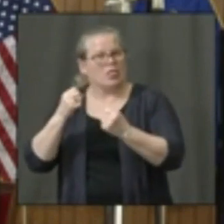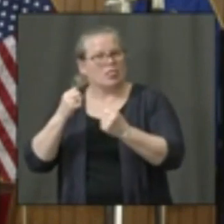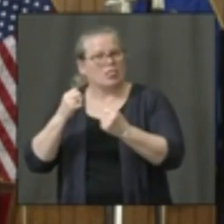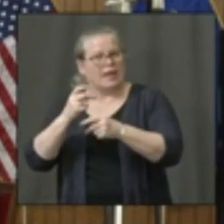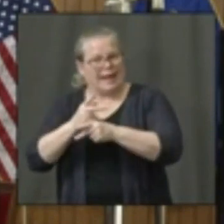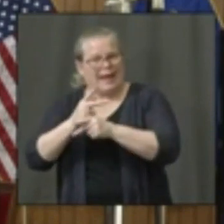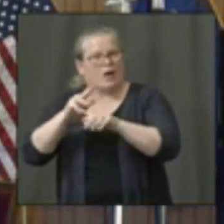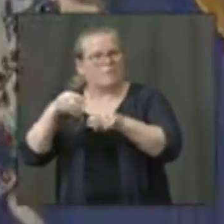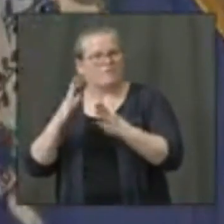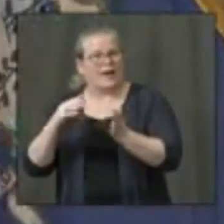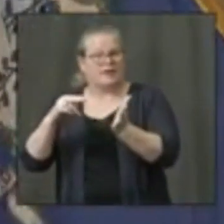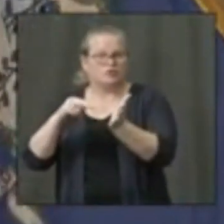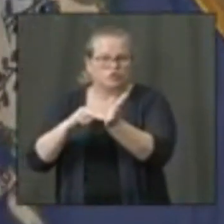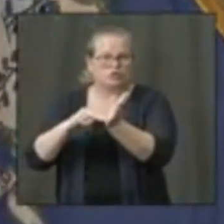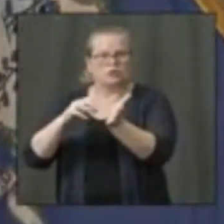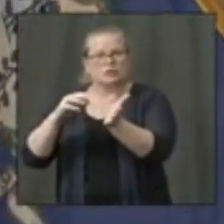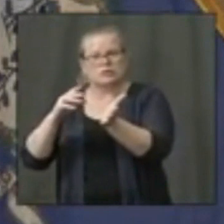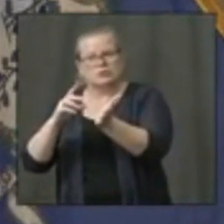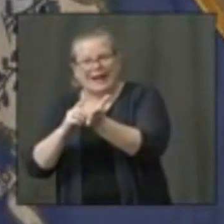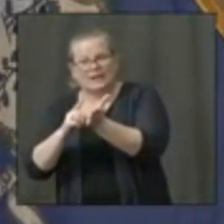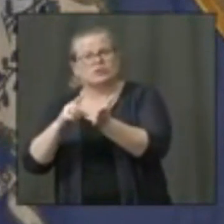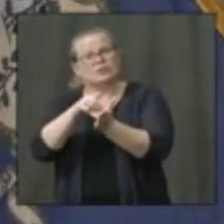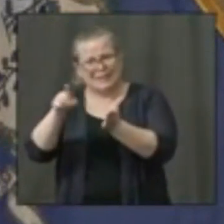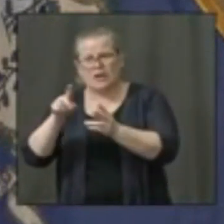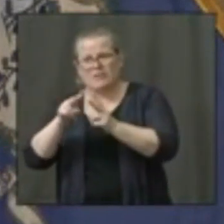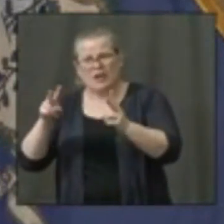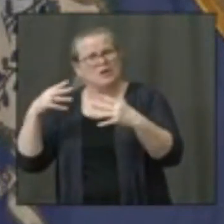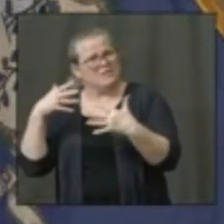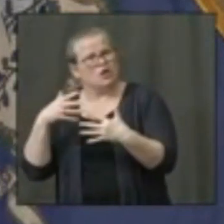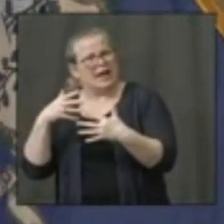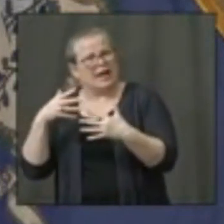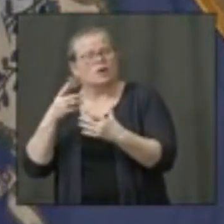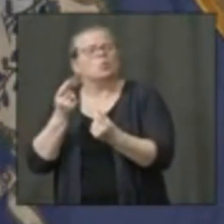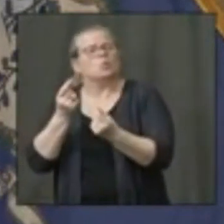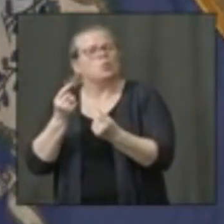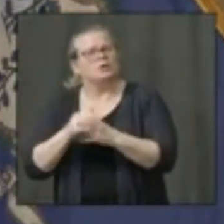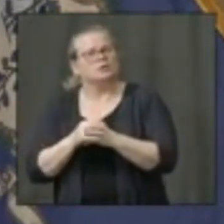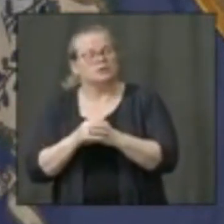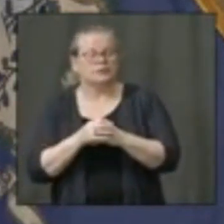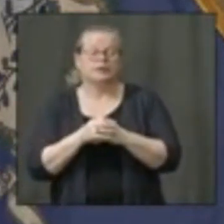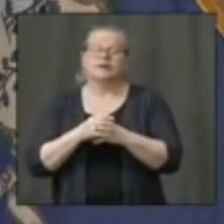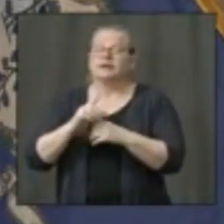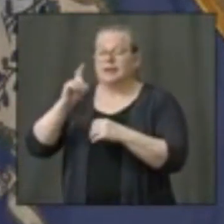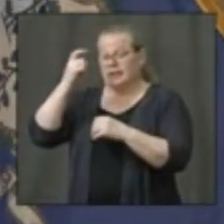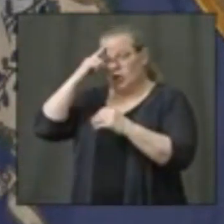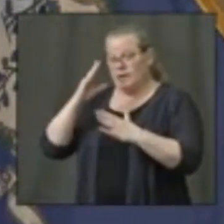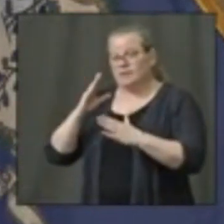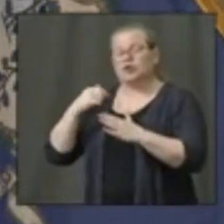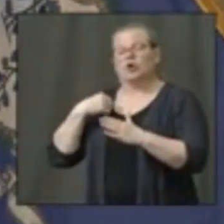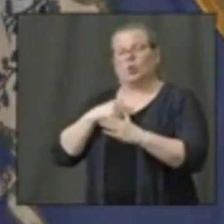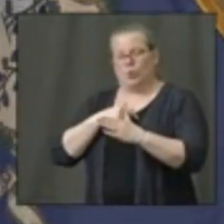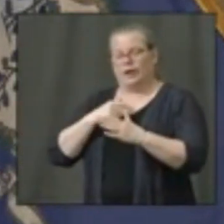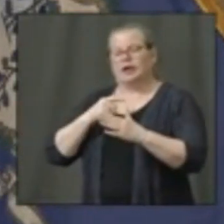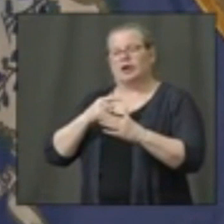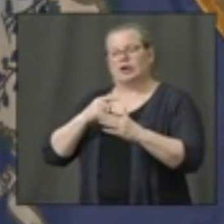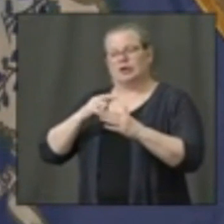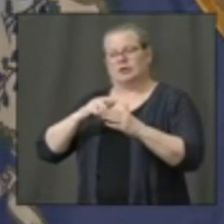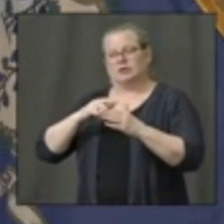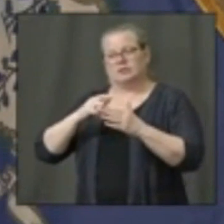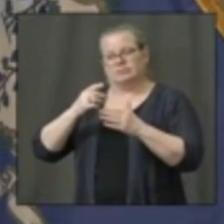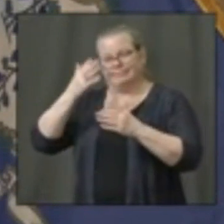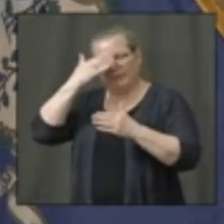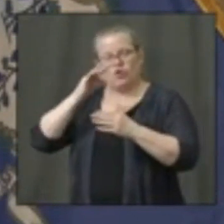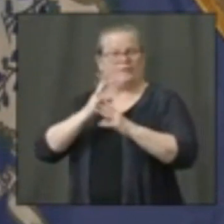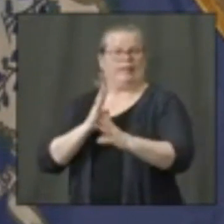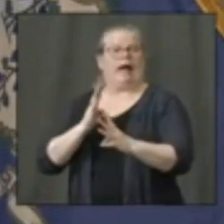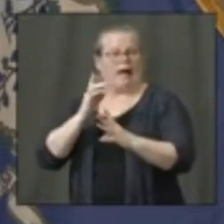done? We're at the front of the line for the equipment that's going to allow us to sanitize PPE on a regular basis.